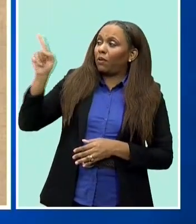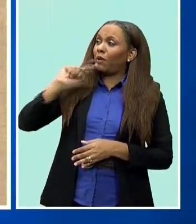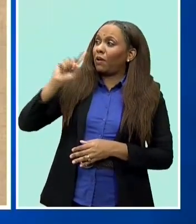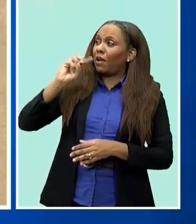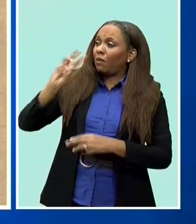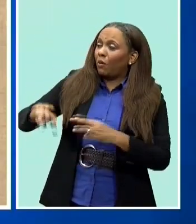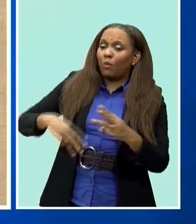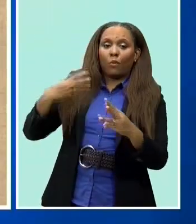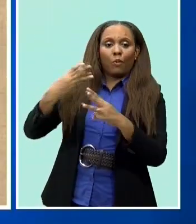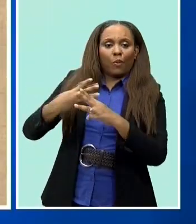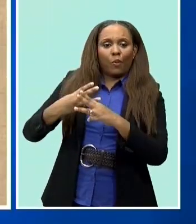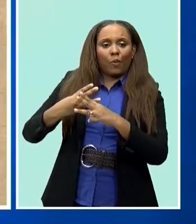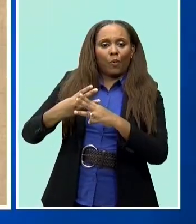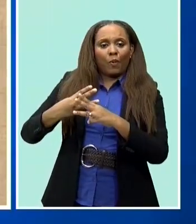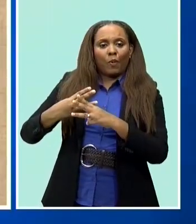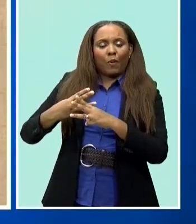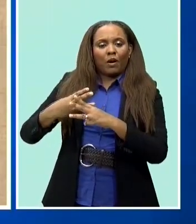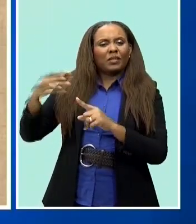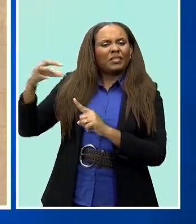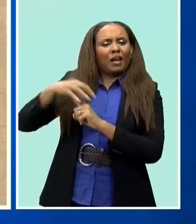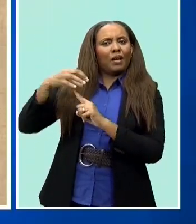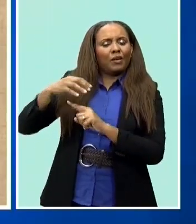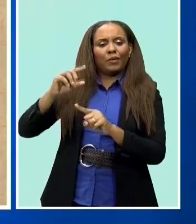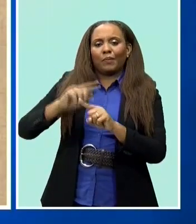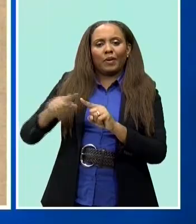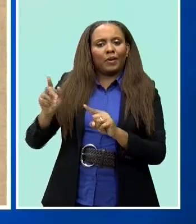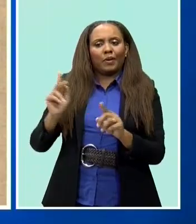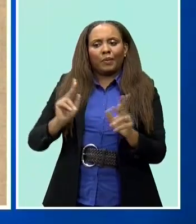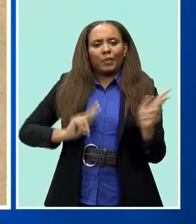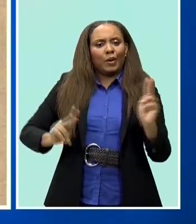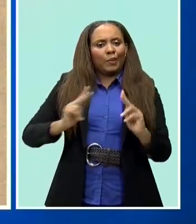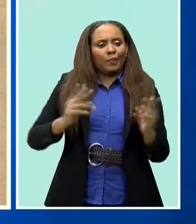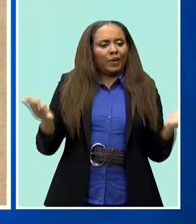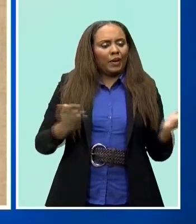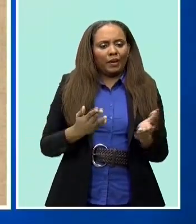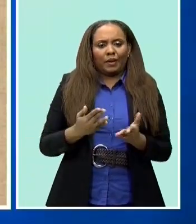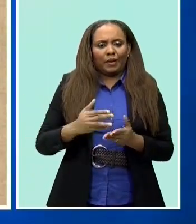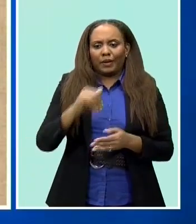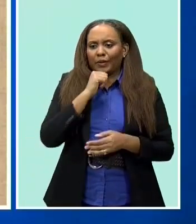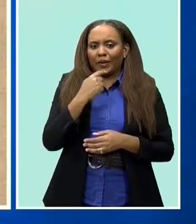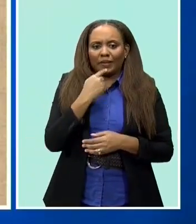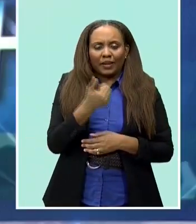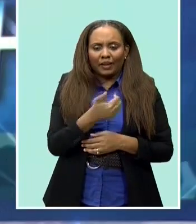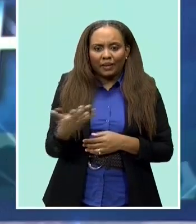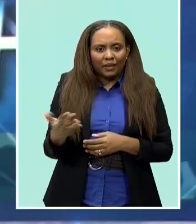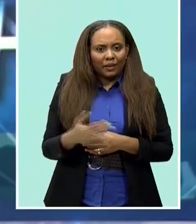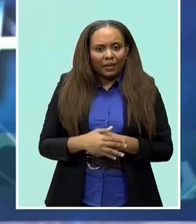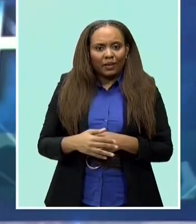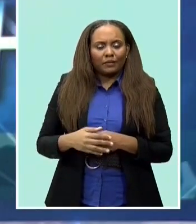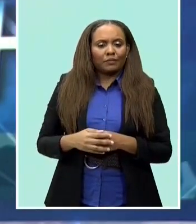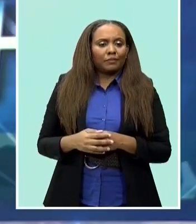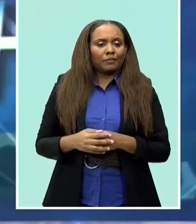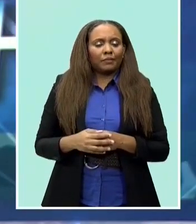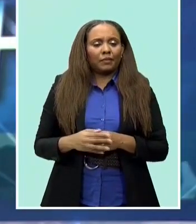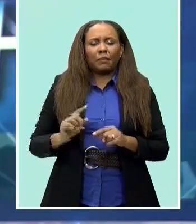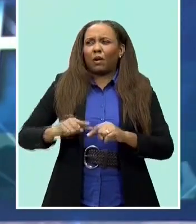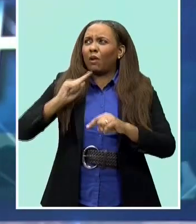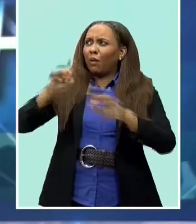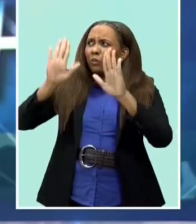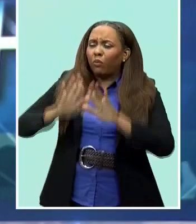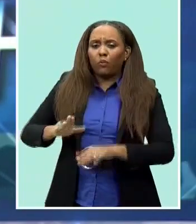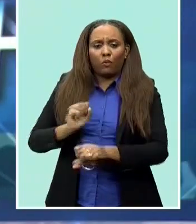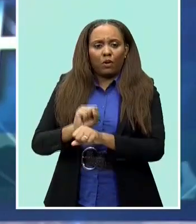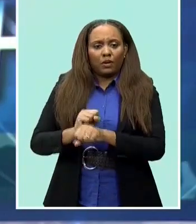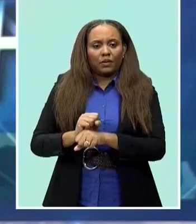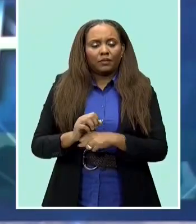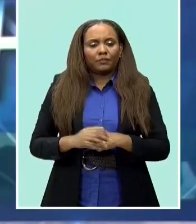World Championships. I haven't heard a lot of persons mention them, but they've done outstanding work. Ms. Waite-Jones was speaking